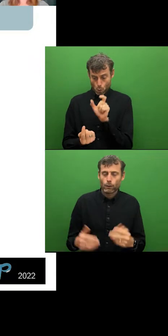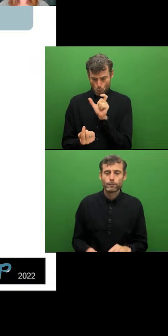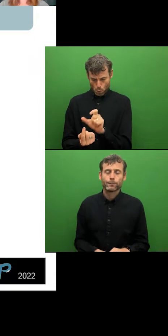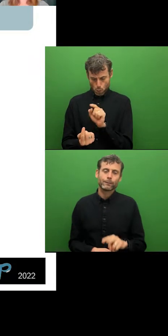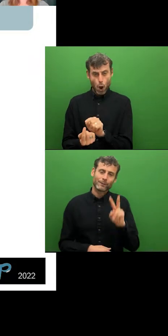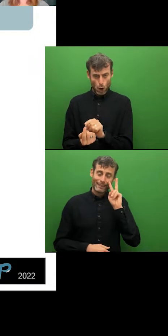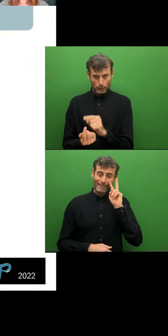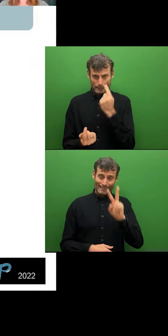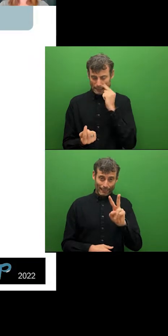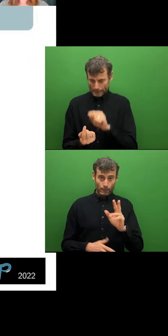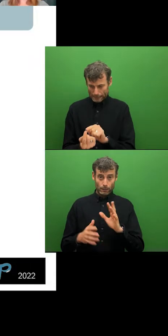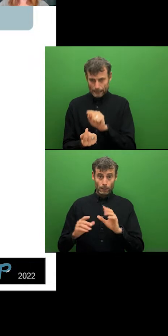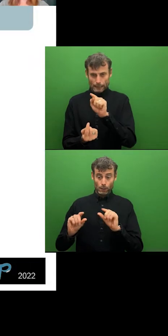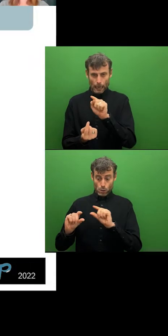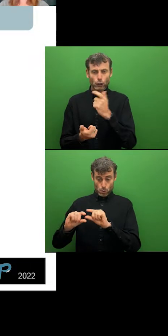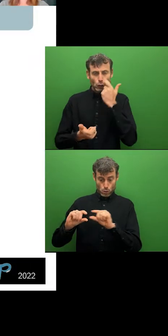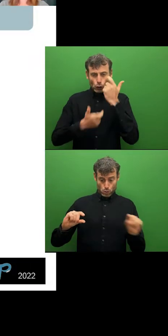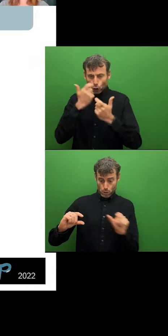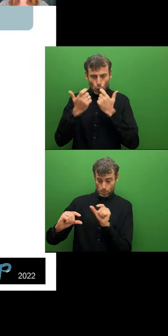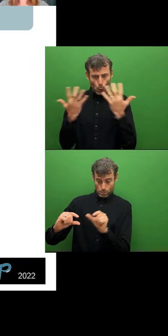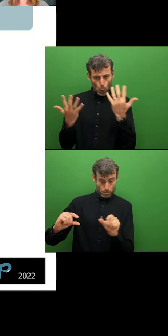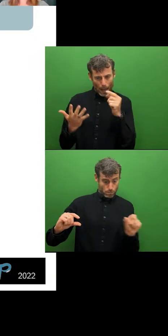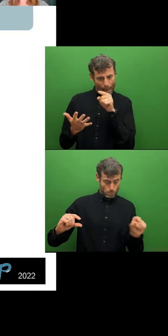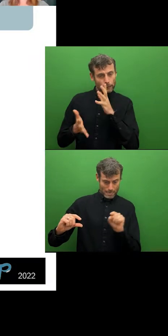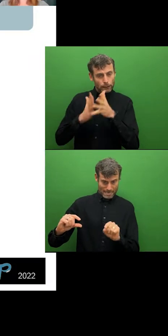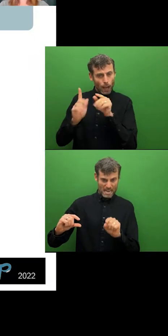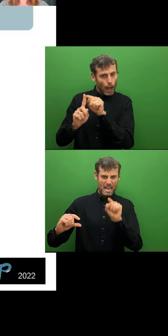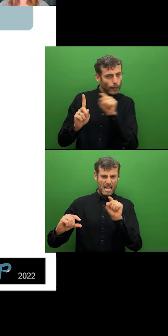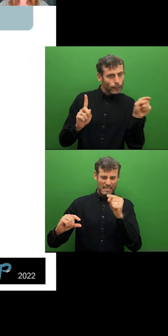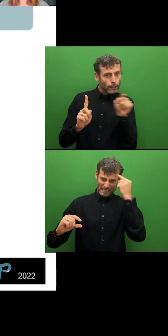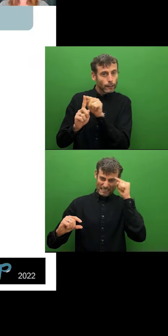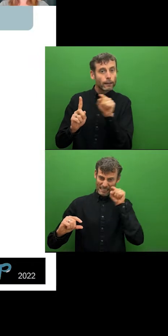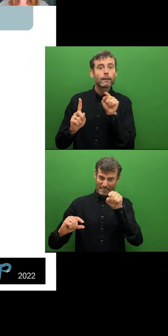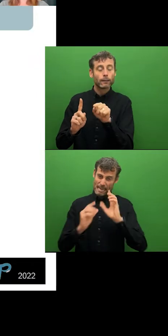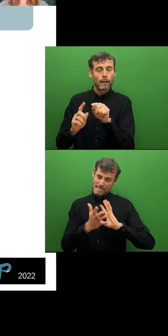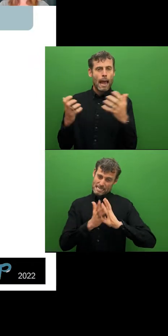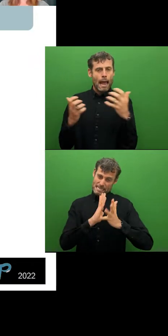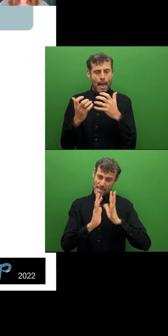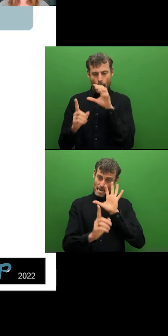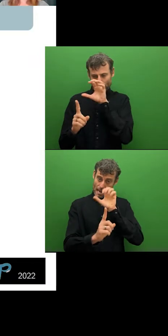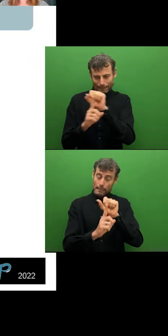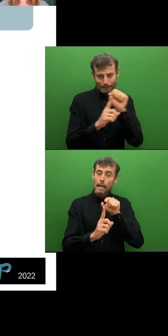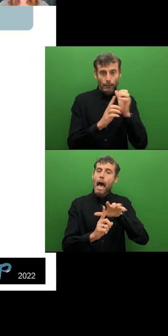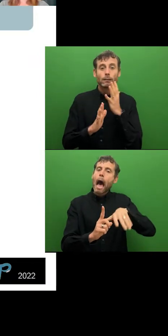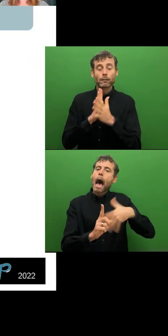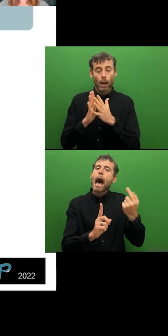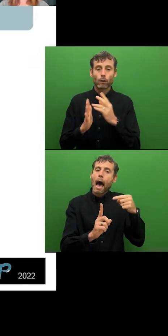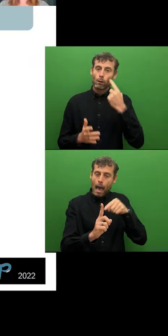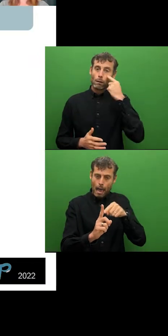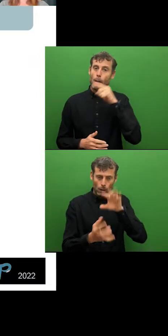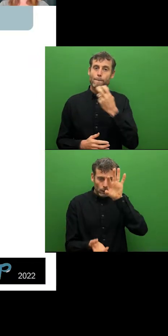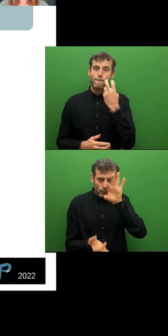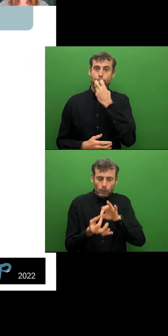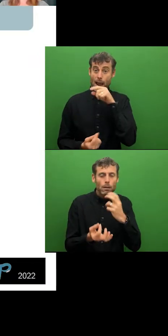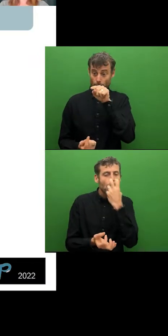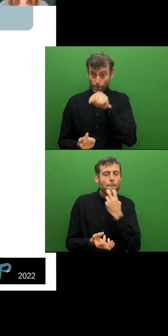words in the neighboring subtitles and then searching for these signs in the sign language video. To find signs, it is